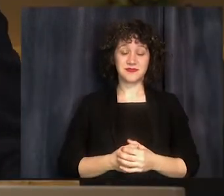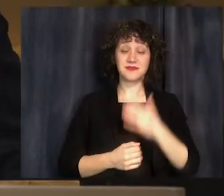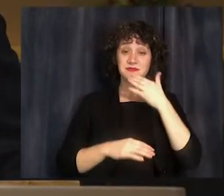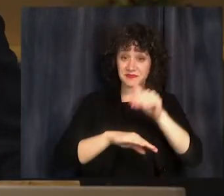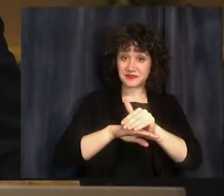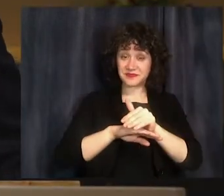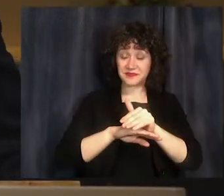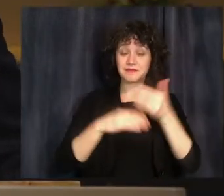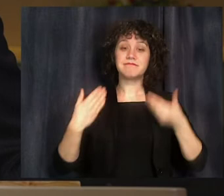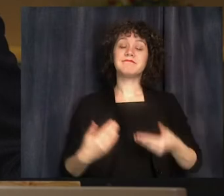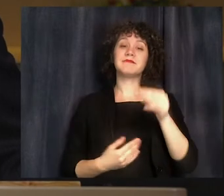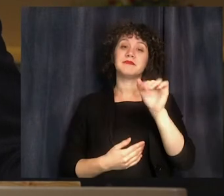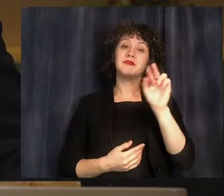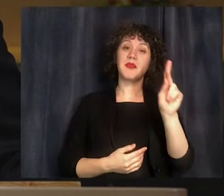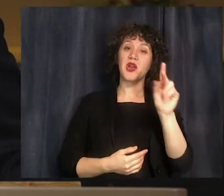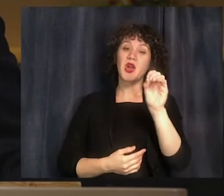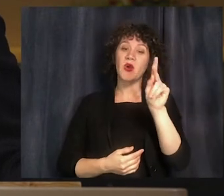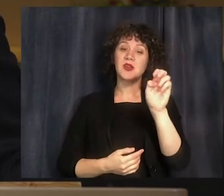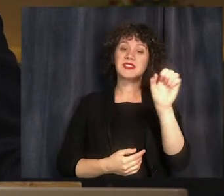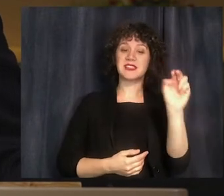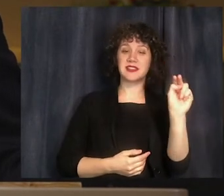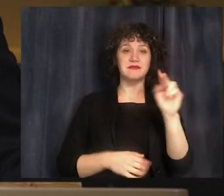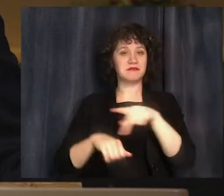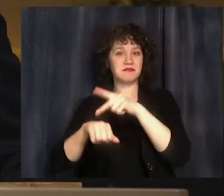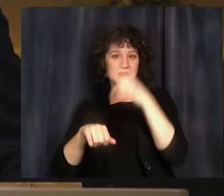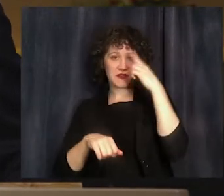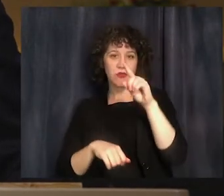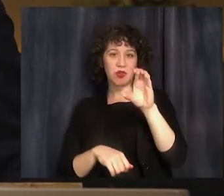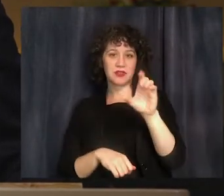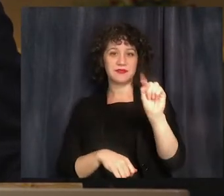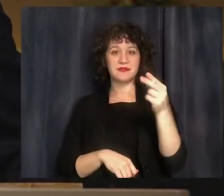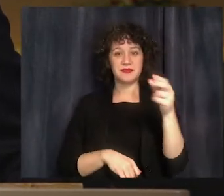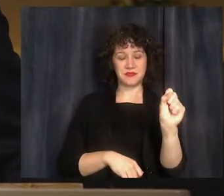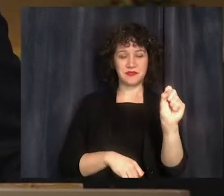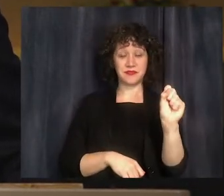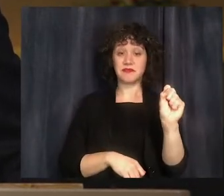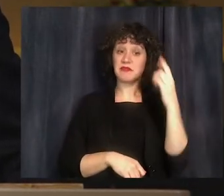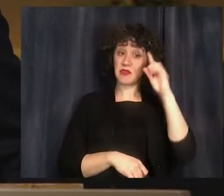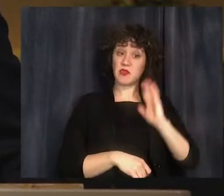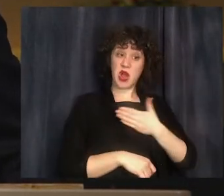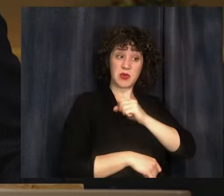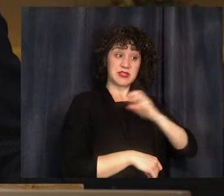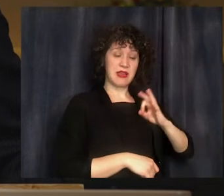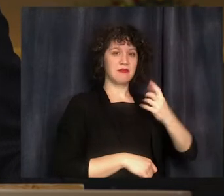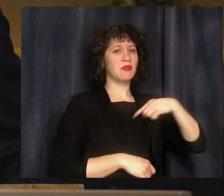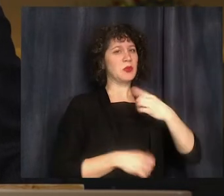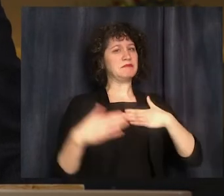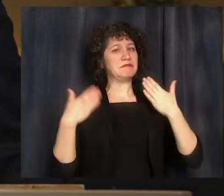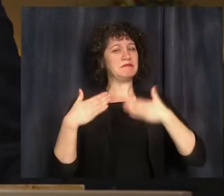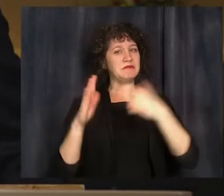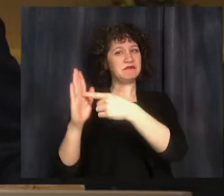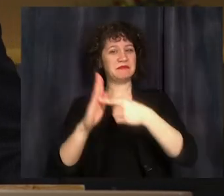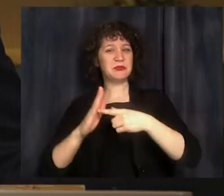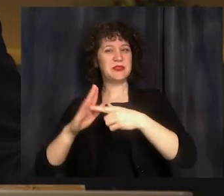Good evening. I'm Mark Okeson, principal of Career Tech High School. On behalf of our faculty, we are pleased to showcase this class of 2020 as they